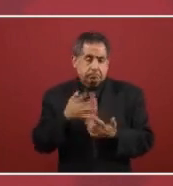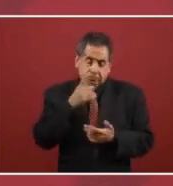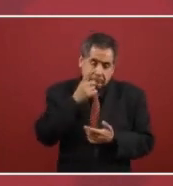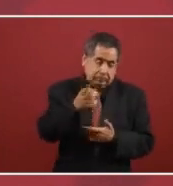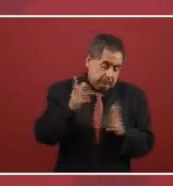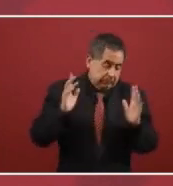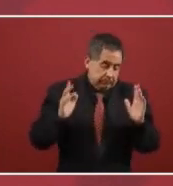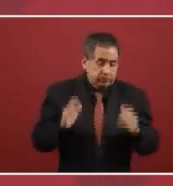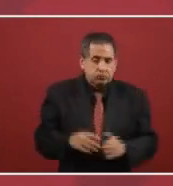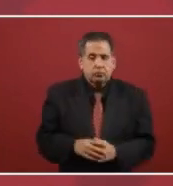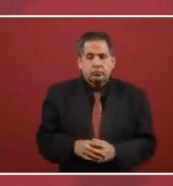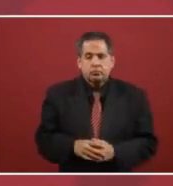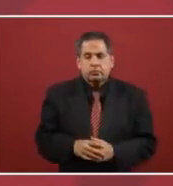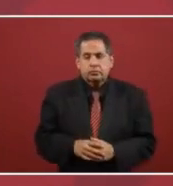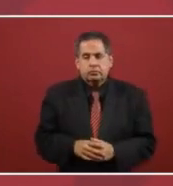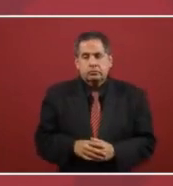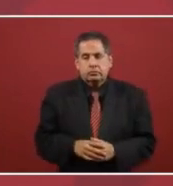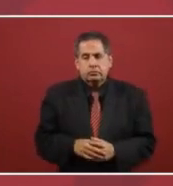going to wait.